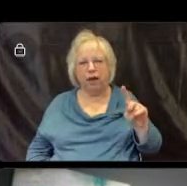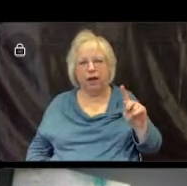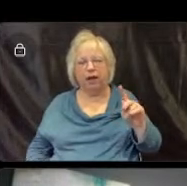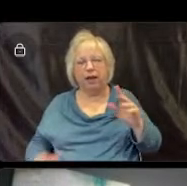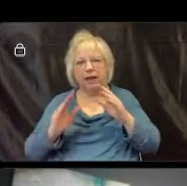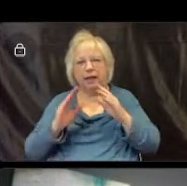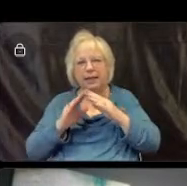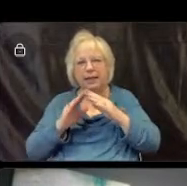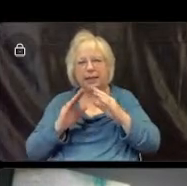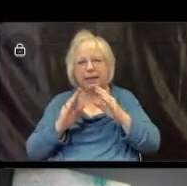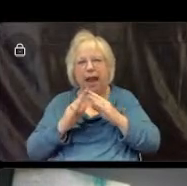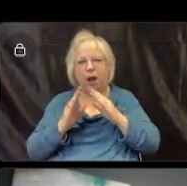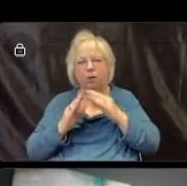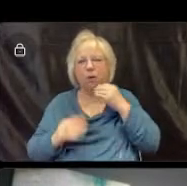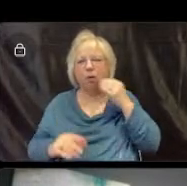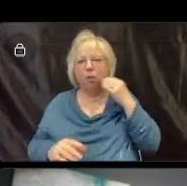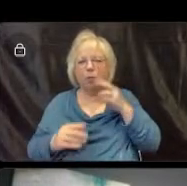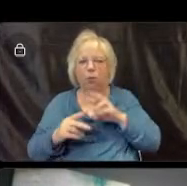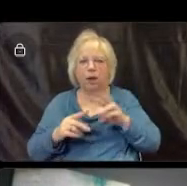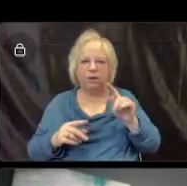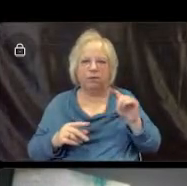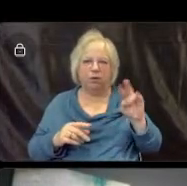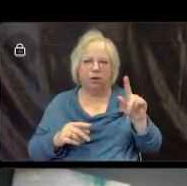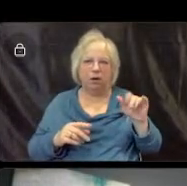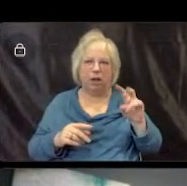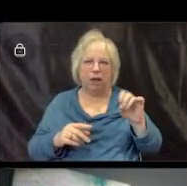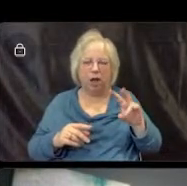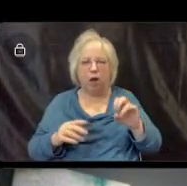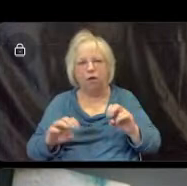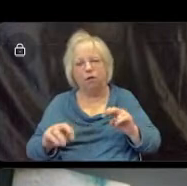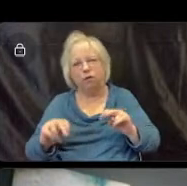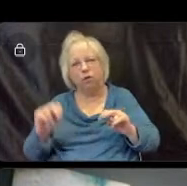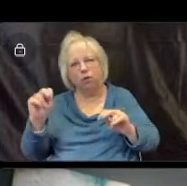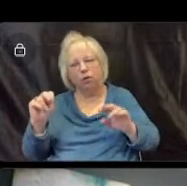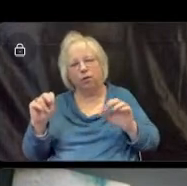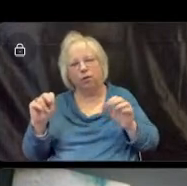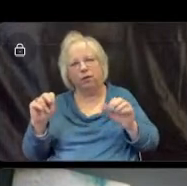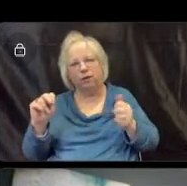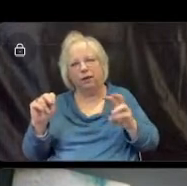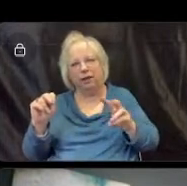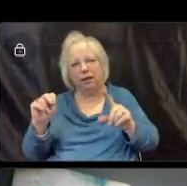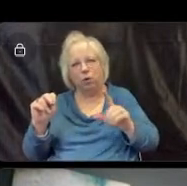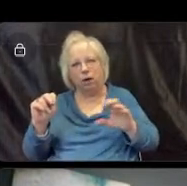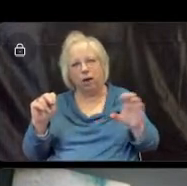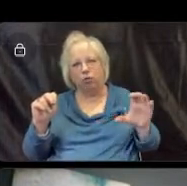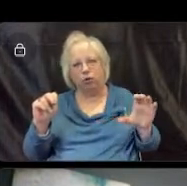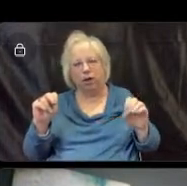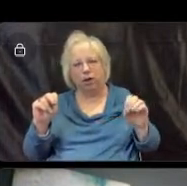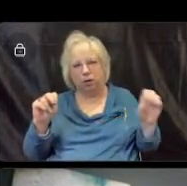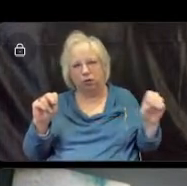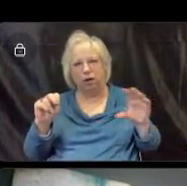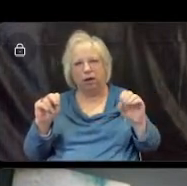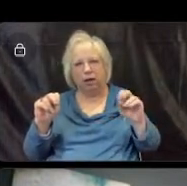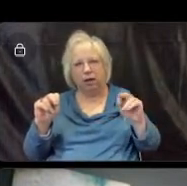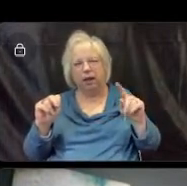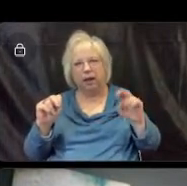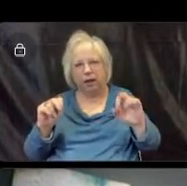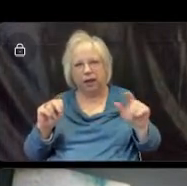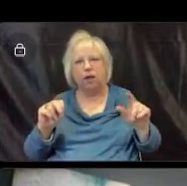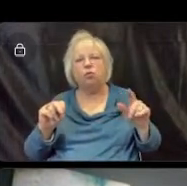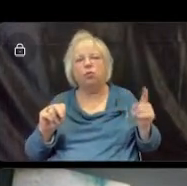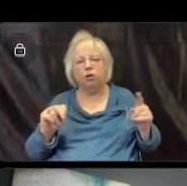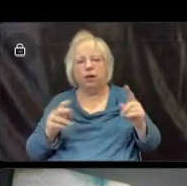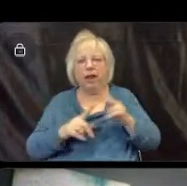Townhomes, PDR, west side of Tully Cove, north of 16100 Cantrell Road. The applicant submitted a letter to staff on